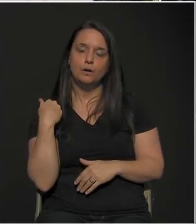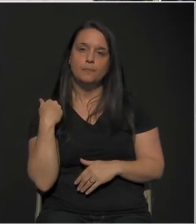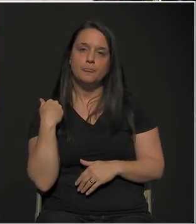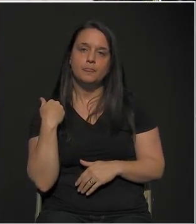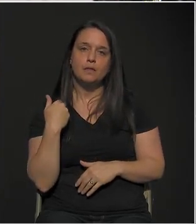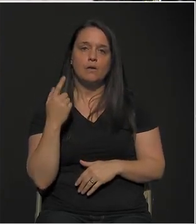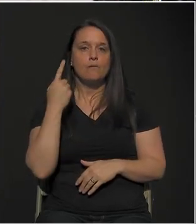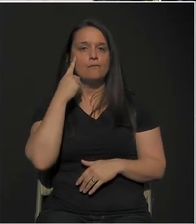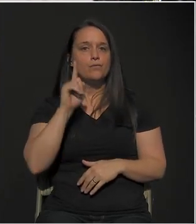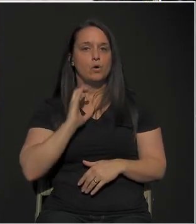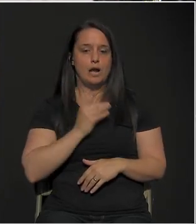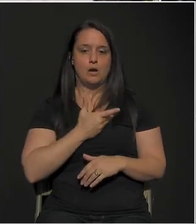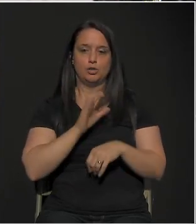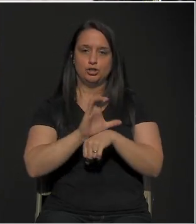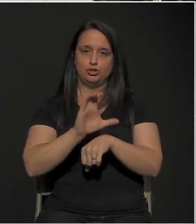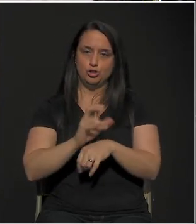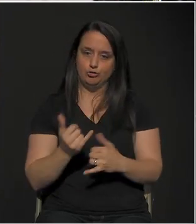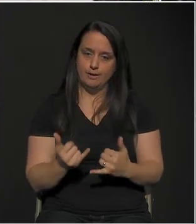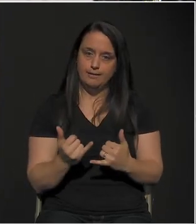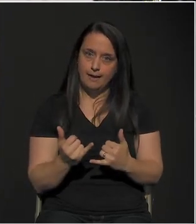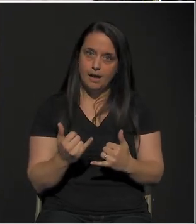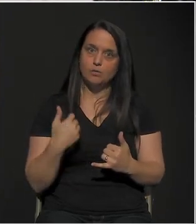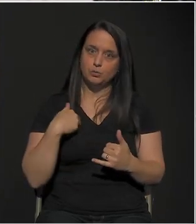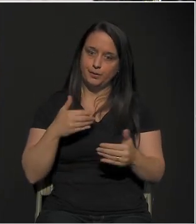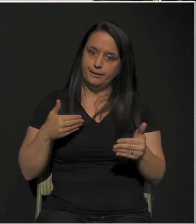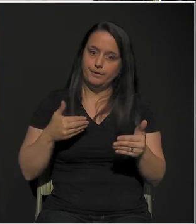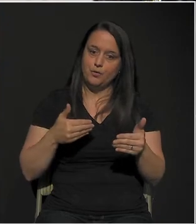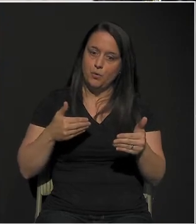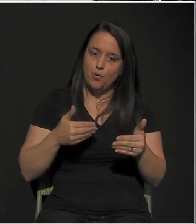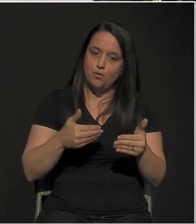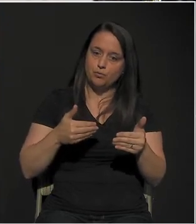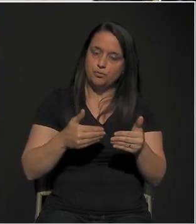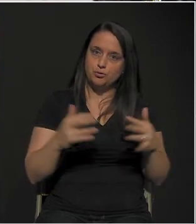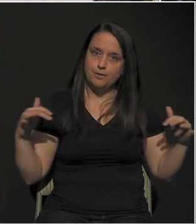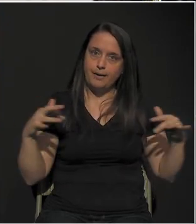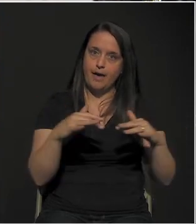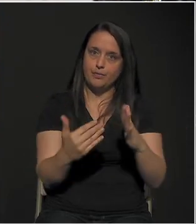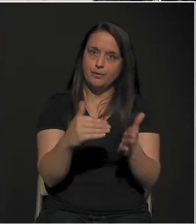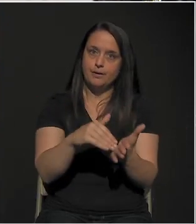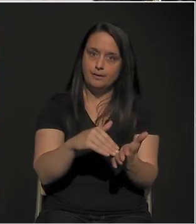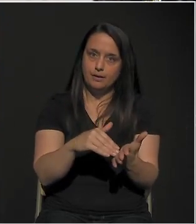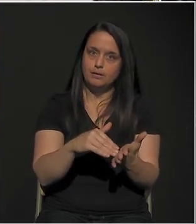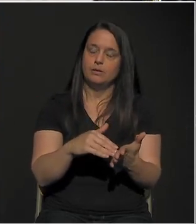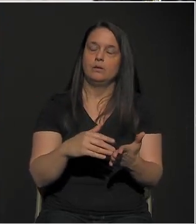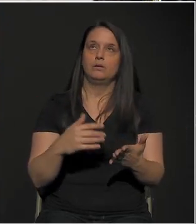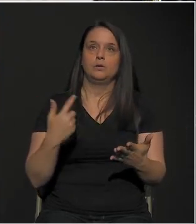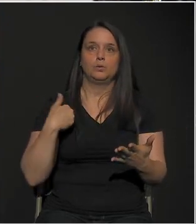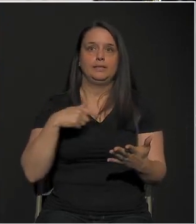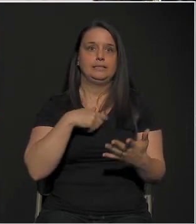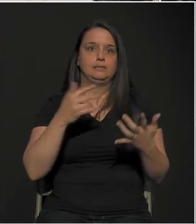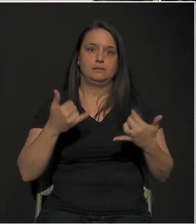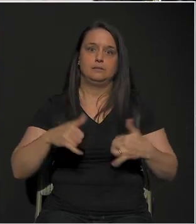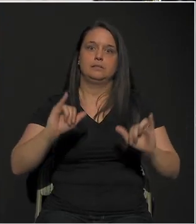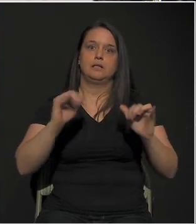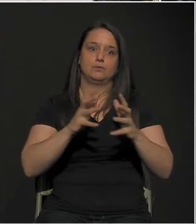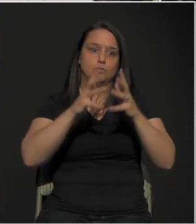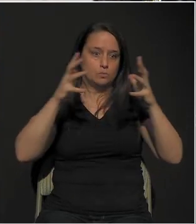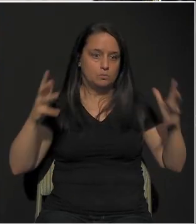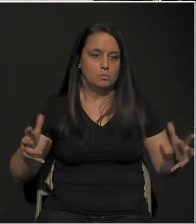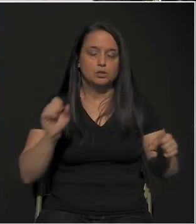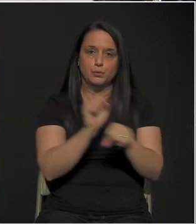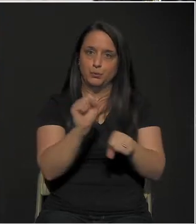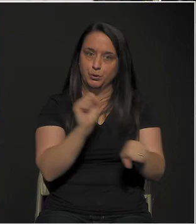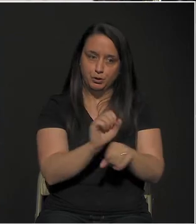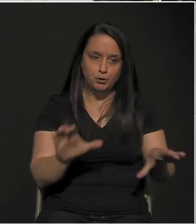for our church right now, God, as we get closer to regathering, as we still have so much work to do in this community,